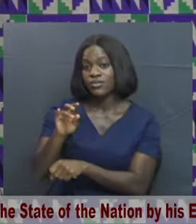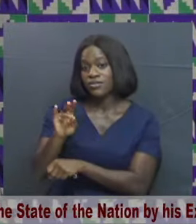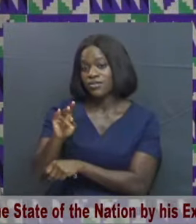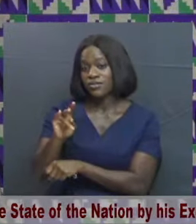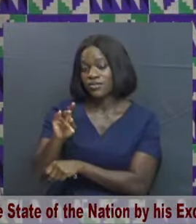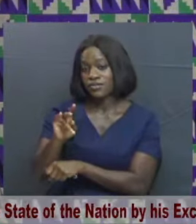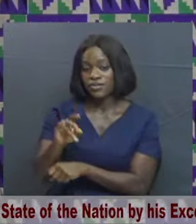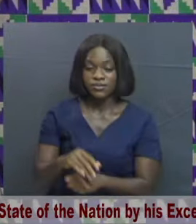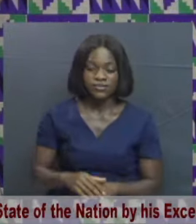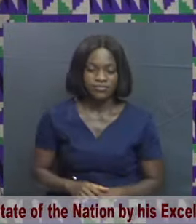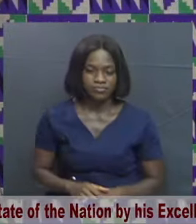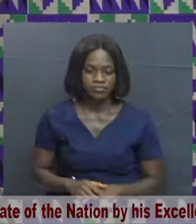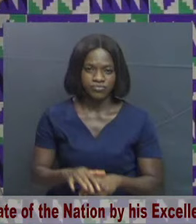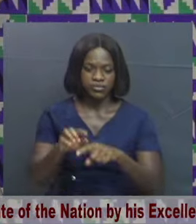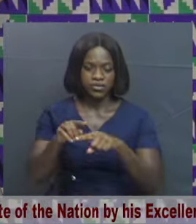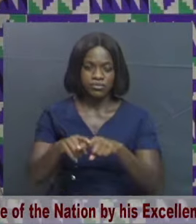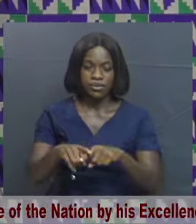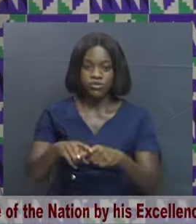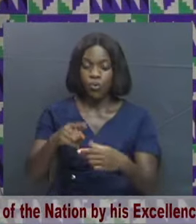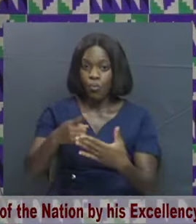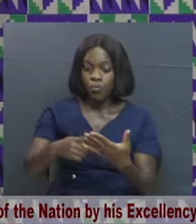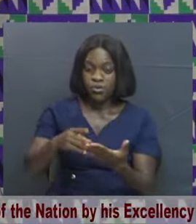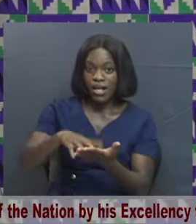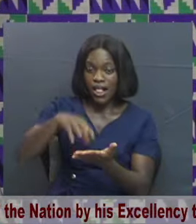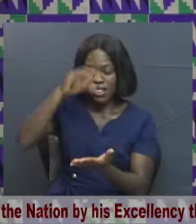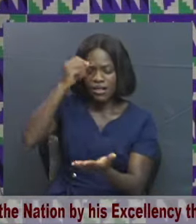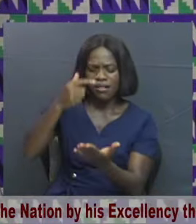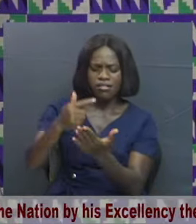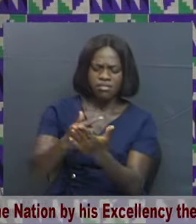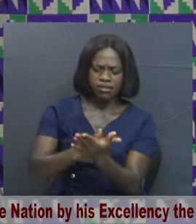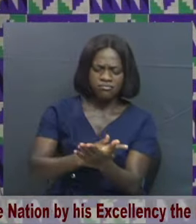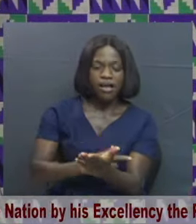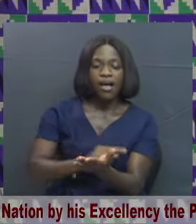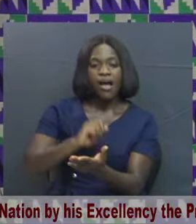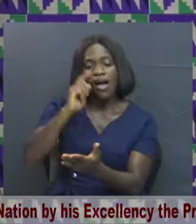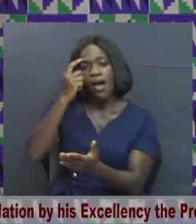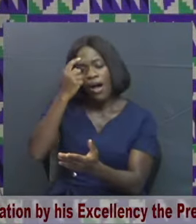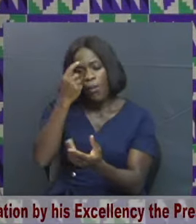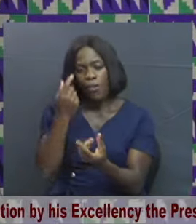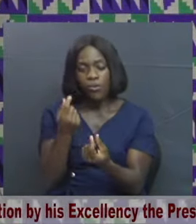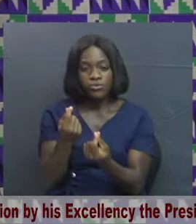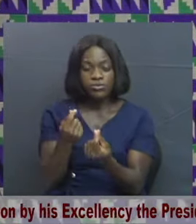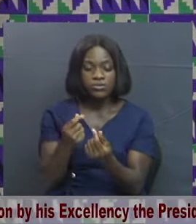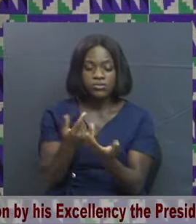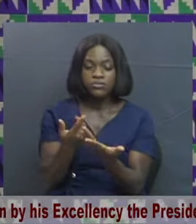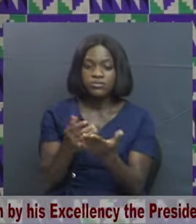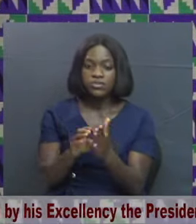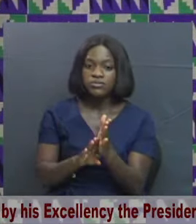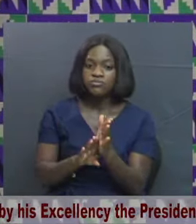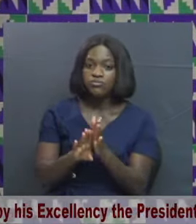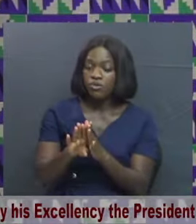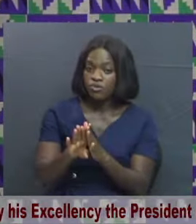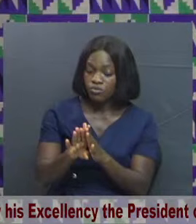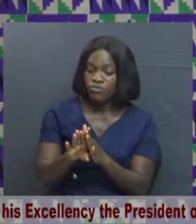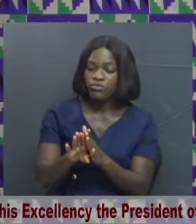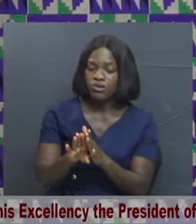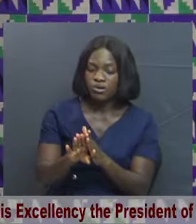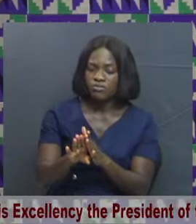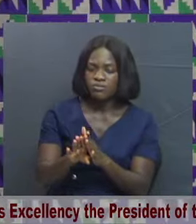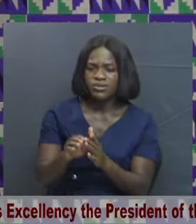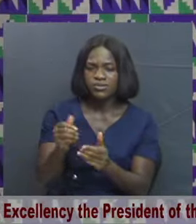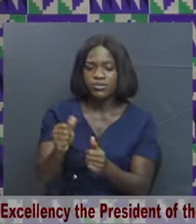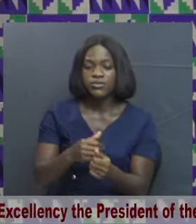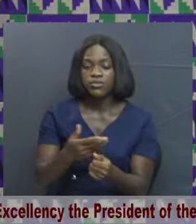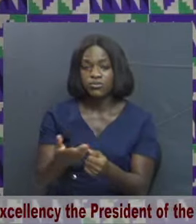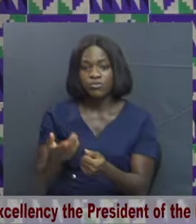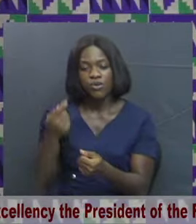2017 based on Lessons Learned government developed and launched under the dynamic leadership of the new